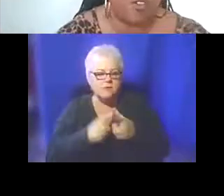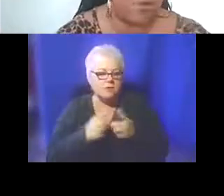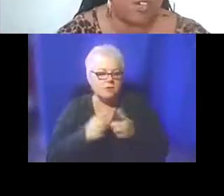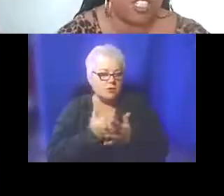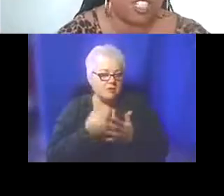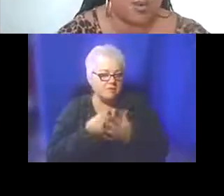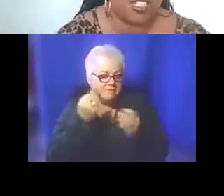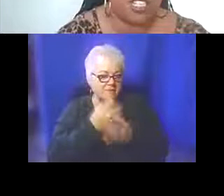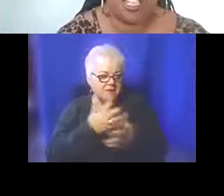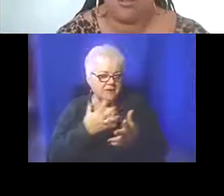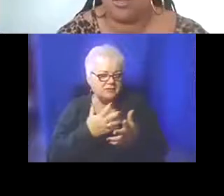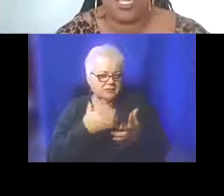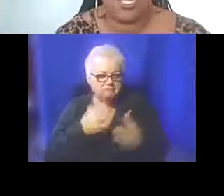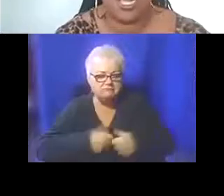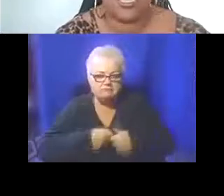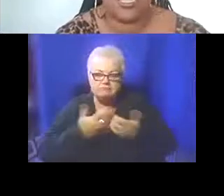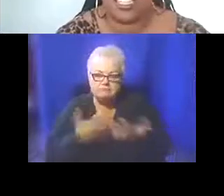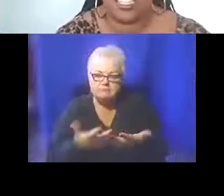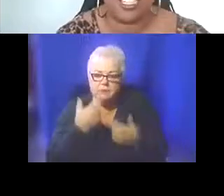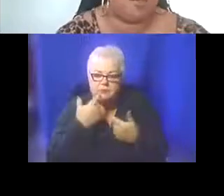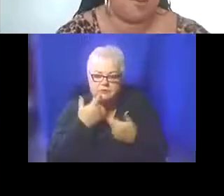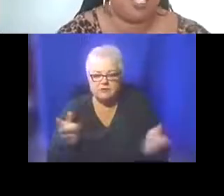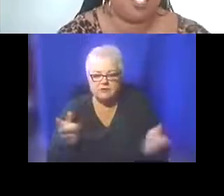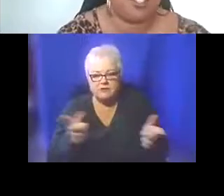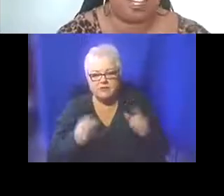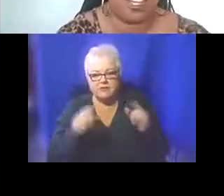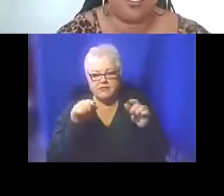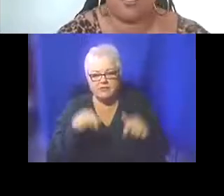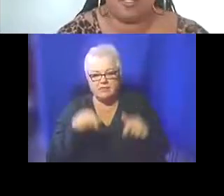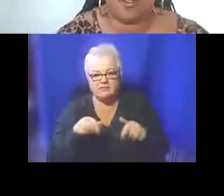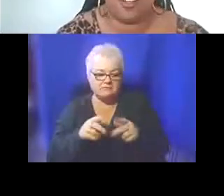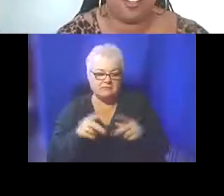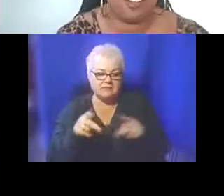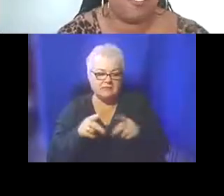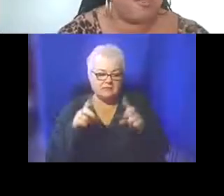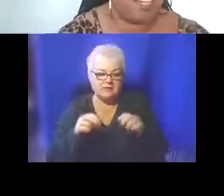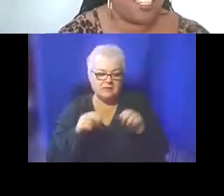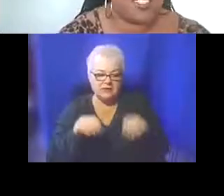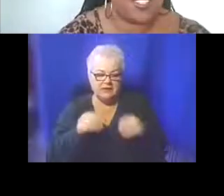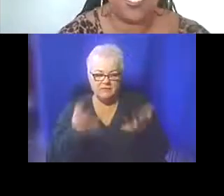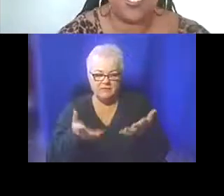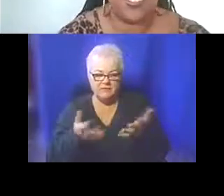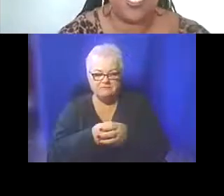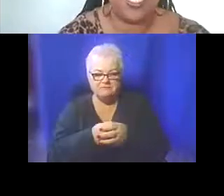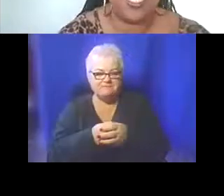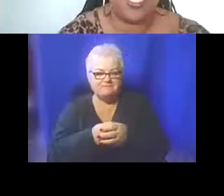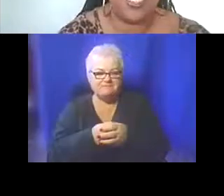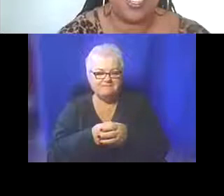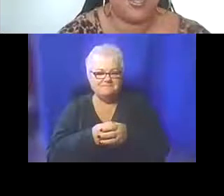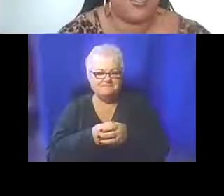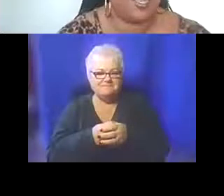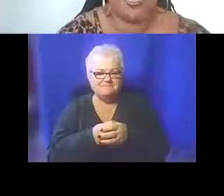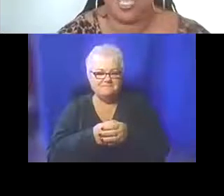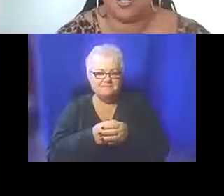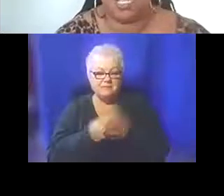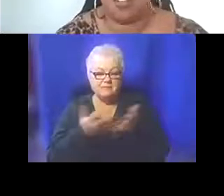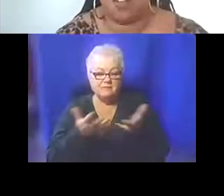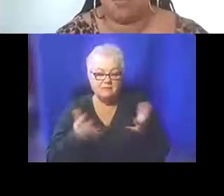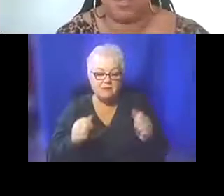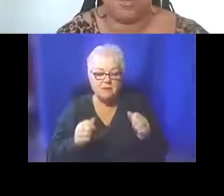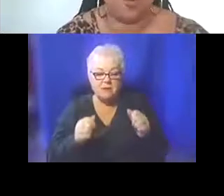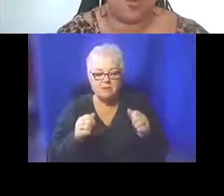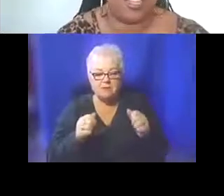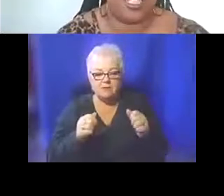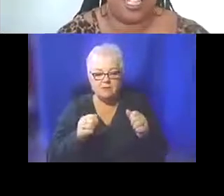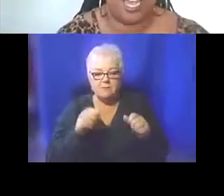information they really want to share with the team. Like, this is the space to do it. And I'll give you all a few minutes or so. And again, take yourselves